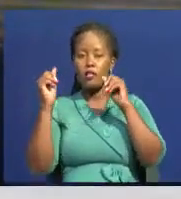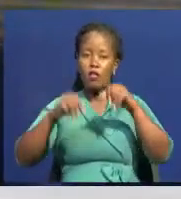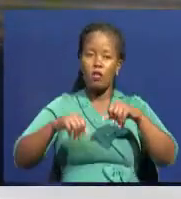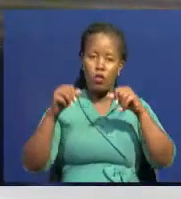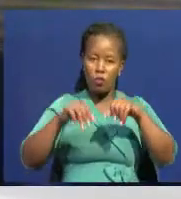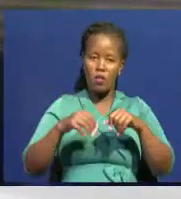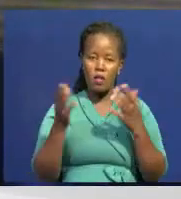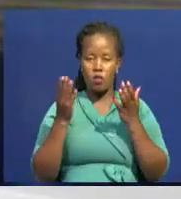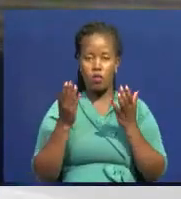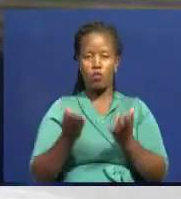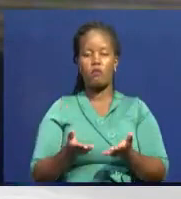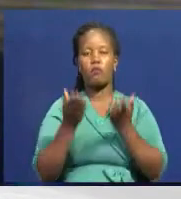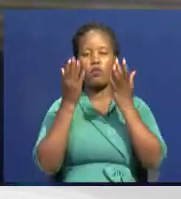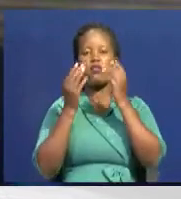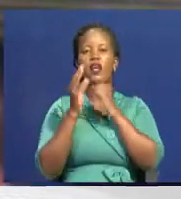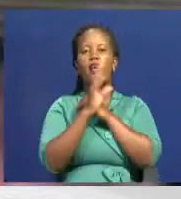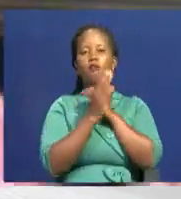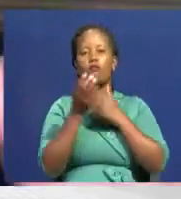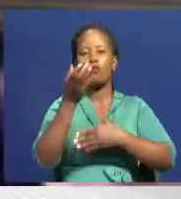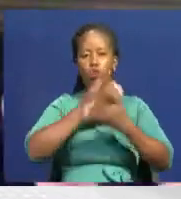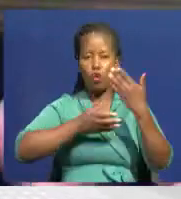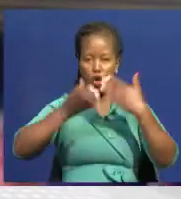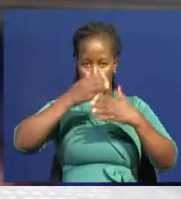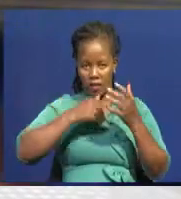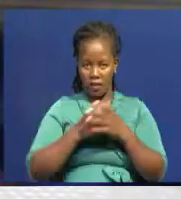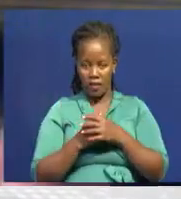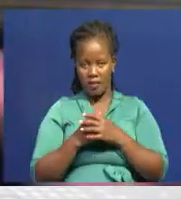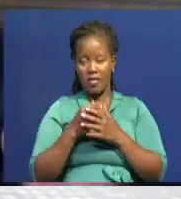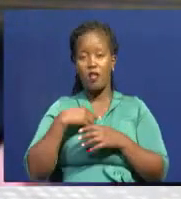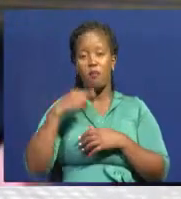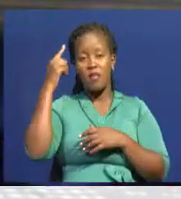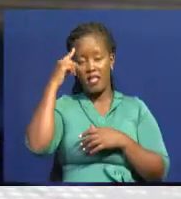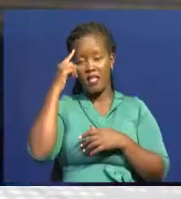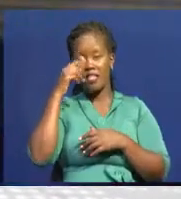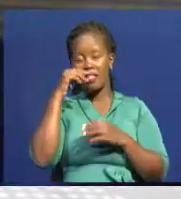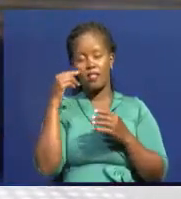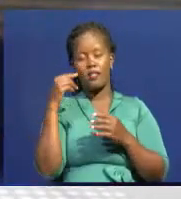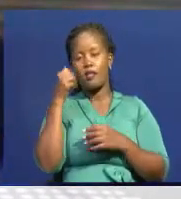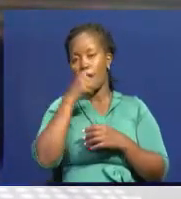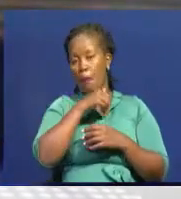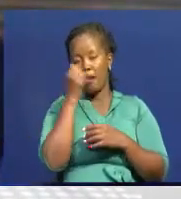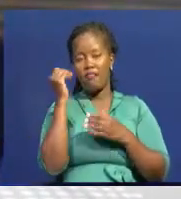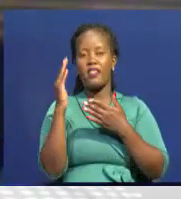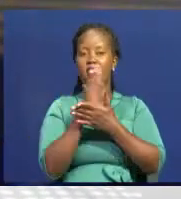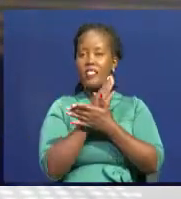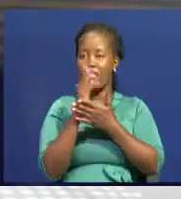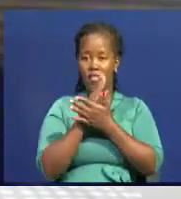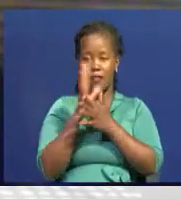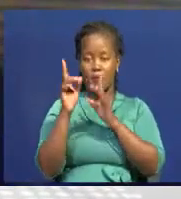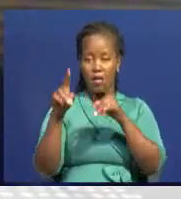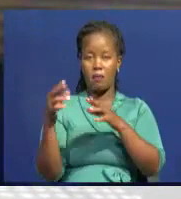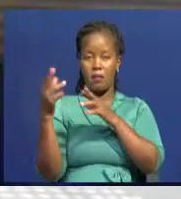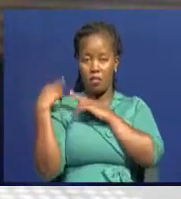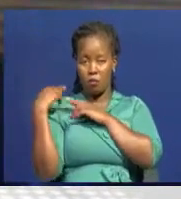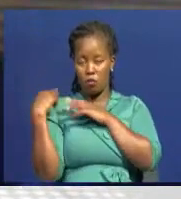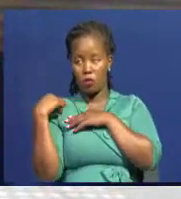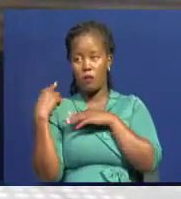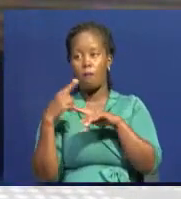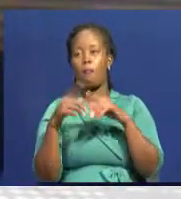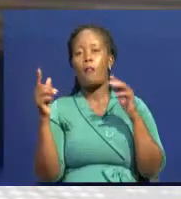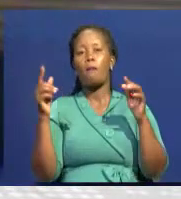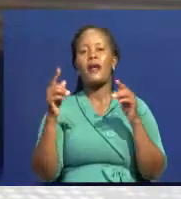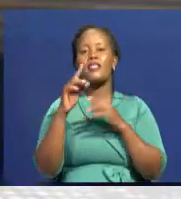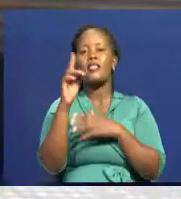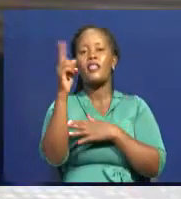push up the economy? So I think the private sector, it's up to the private sector to do this. But also what UNES is doing at the University